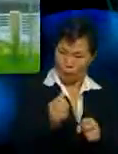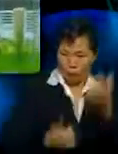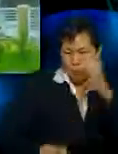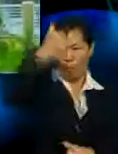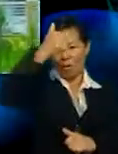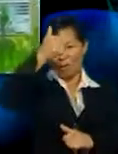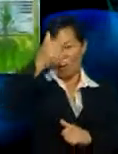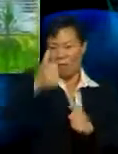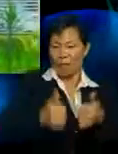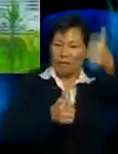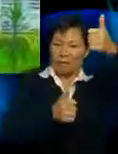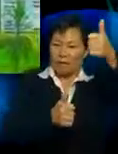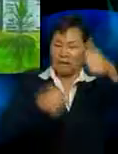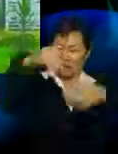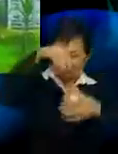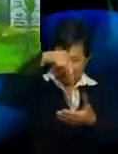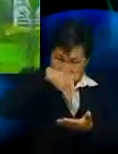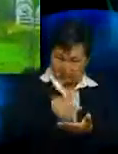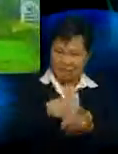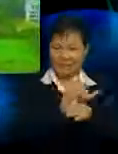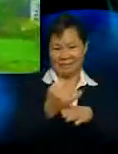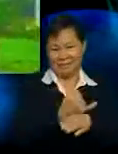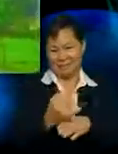Thank you.